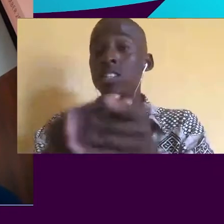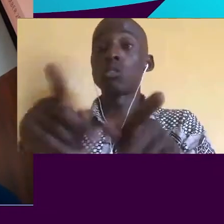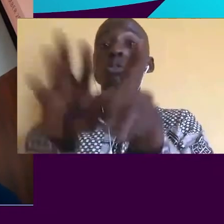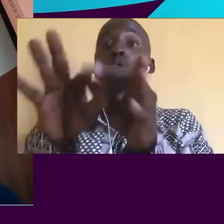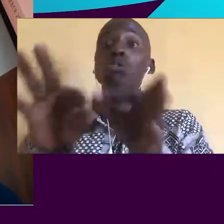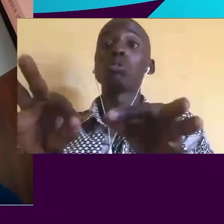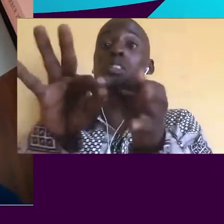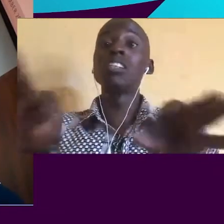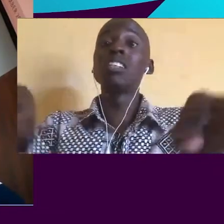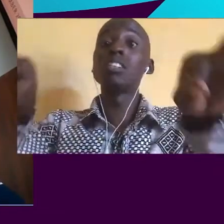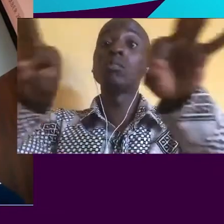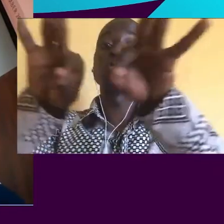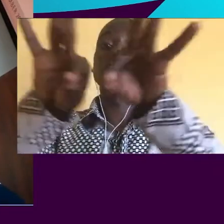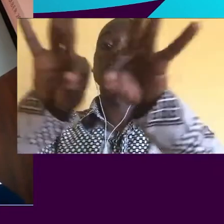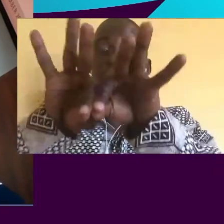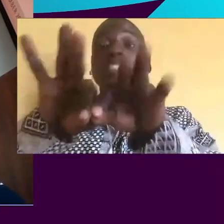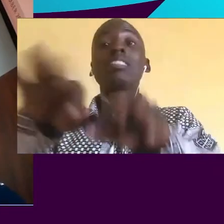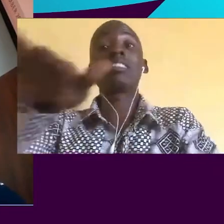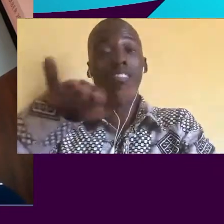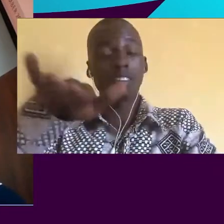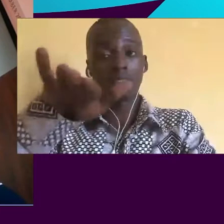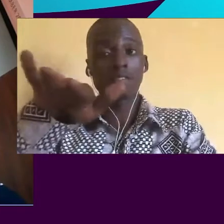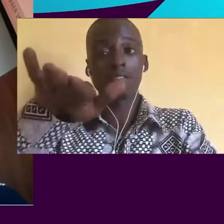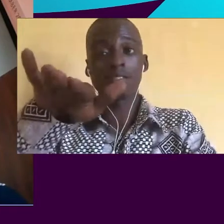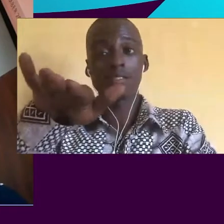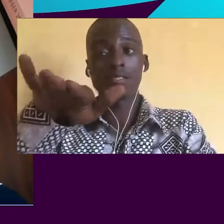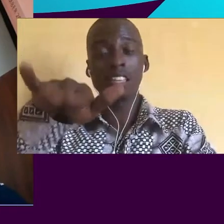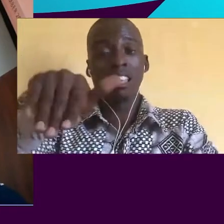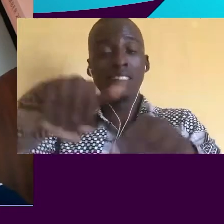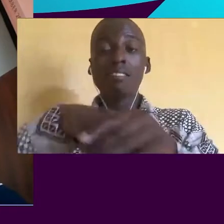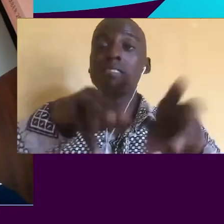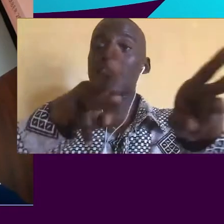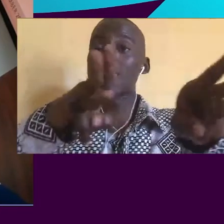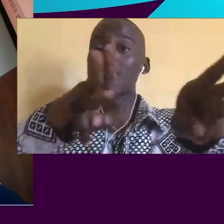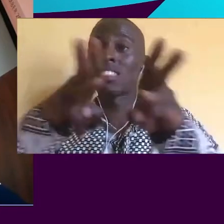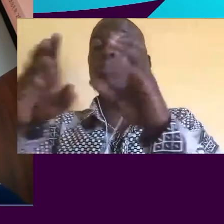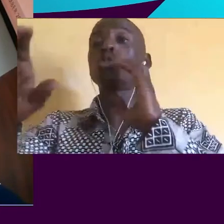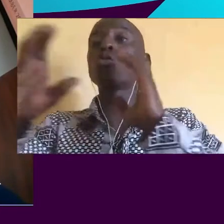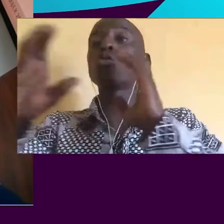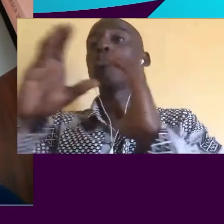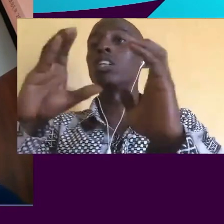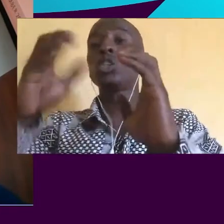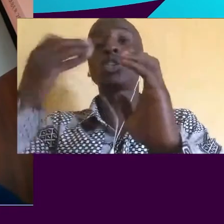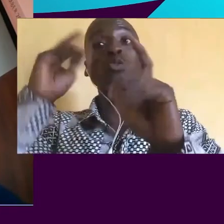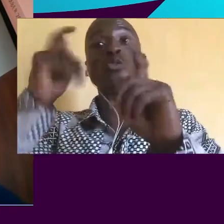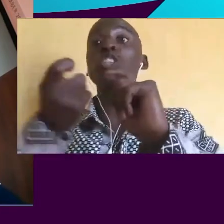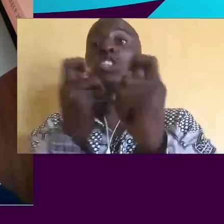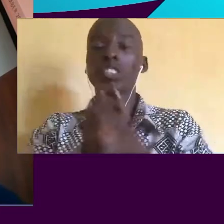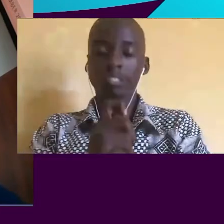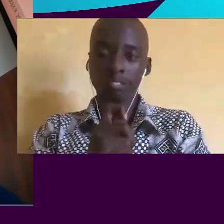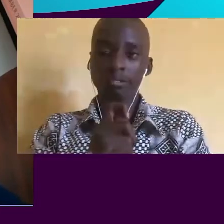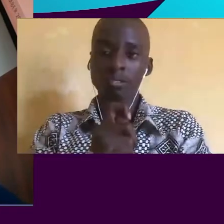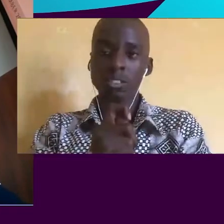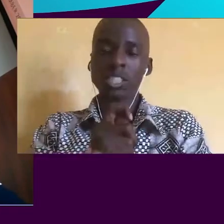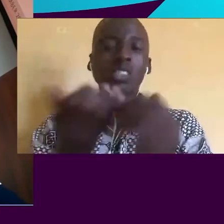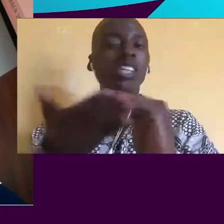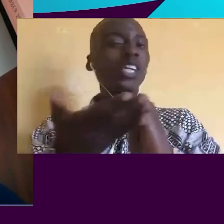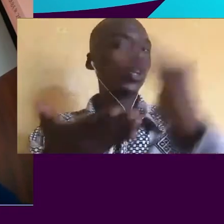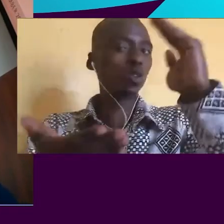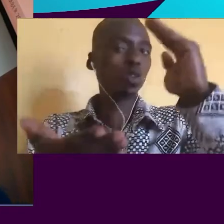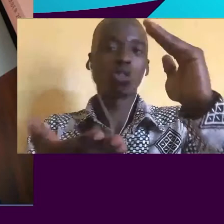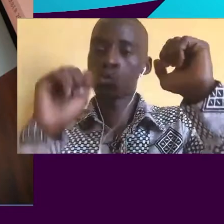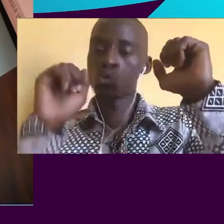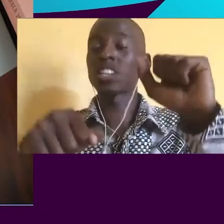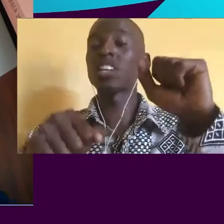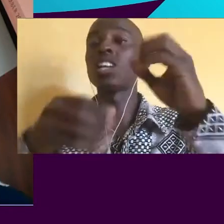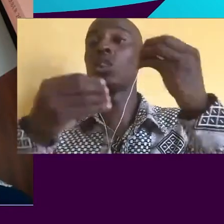It's still a very important area in terms of communication for change. There's quite a lot we can use so that we